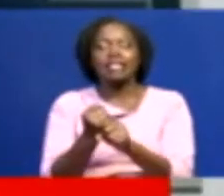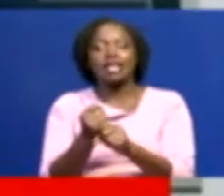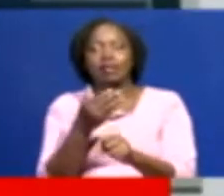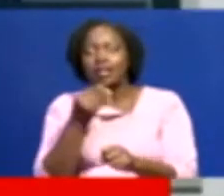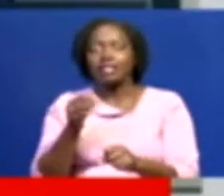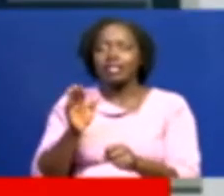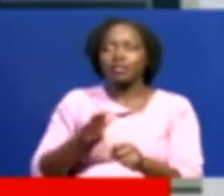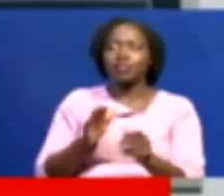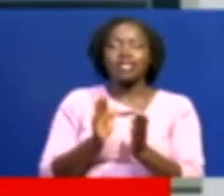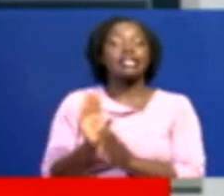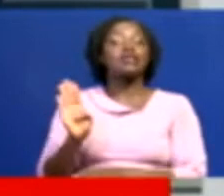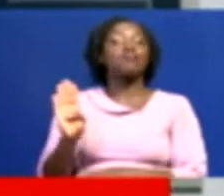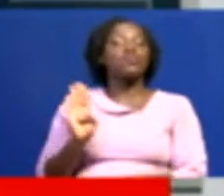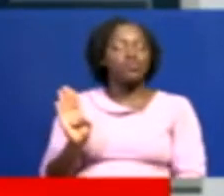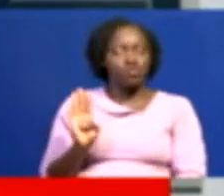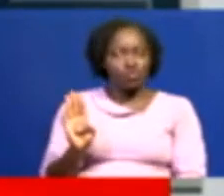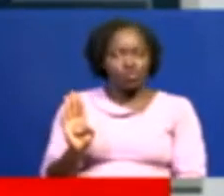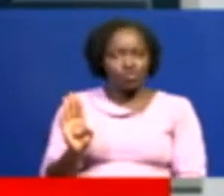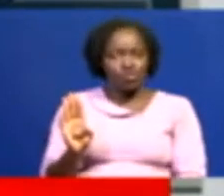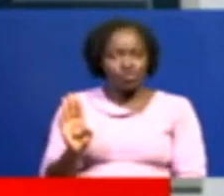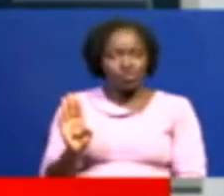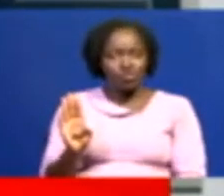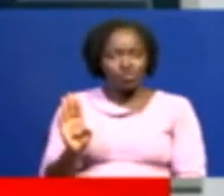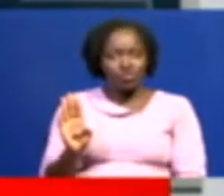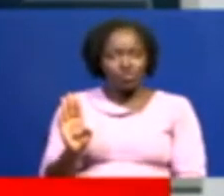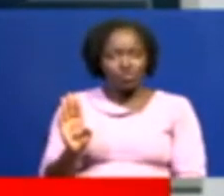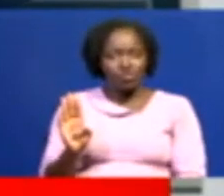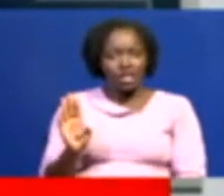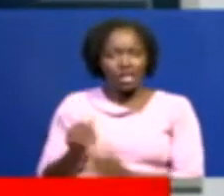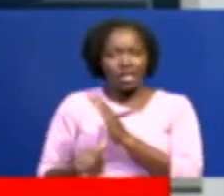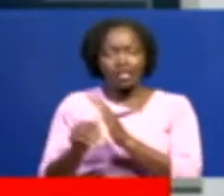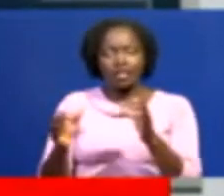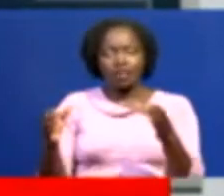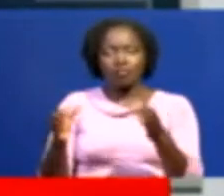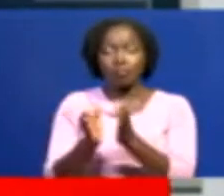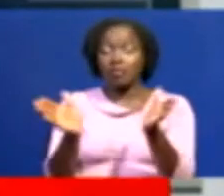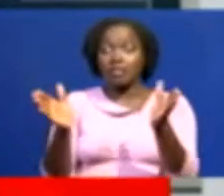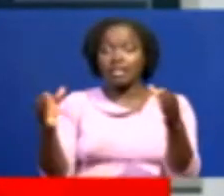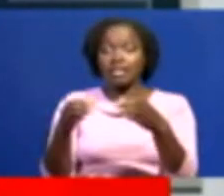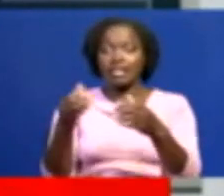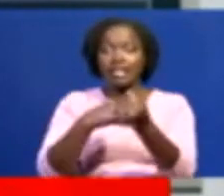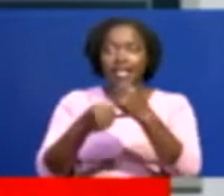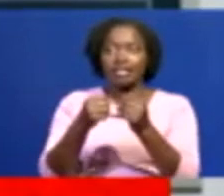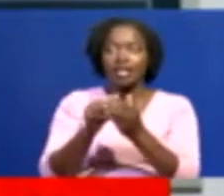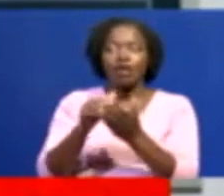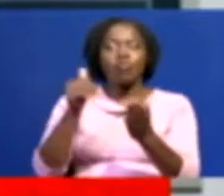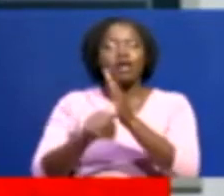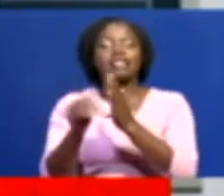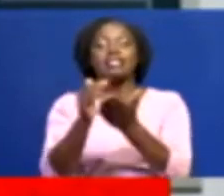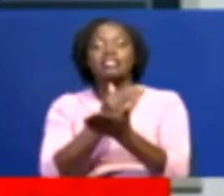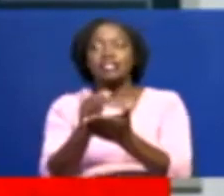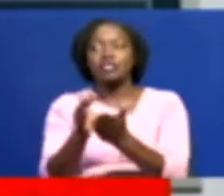in blue, and the men and women in blue under the Public Gatherings Act. I have a little bit of more under that particular